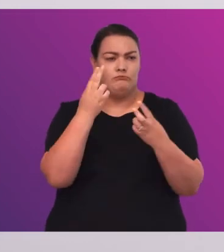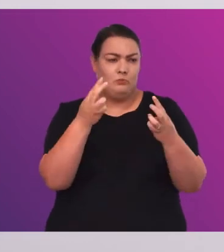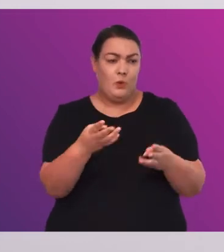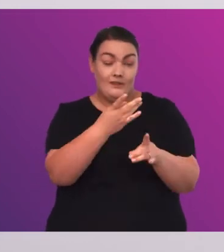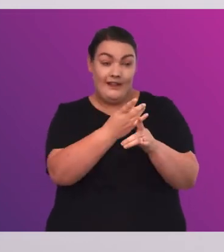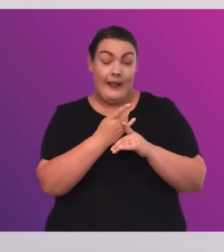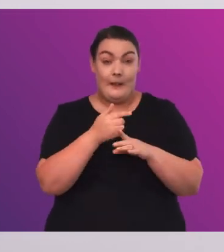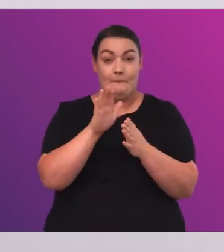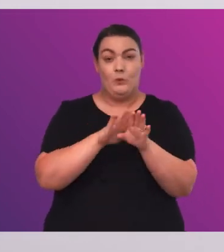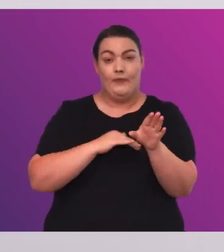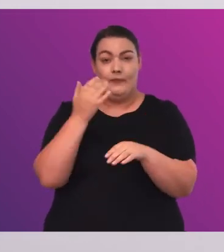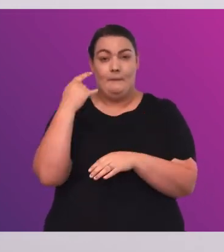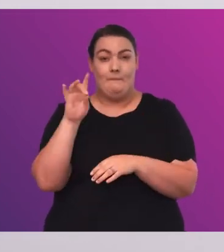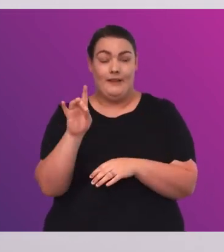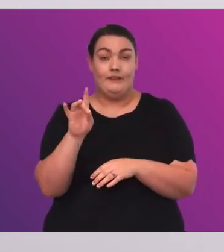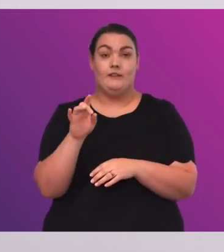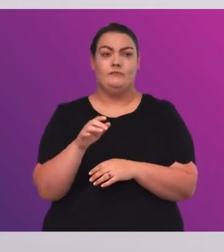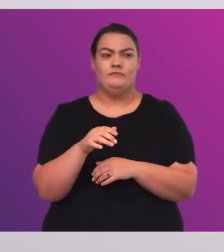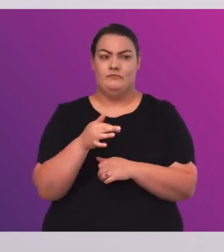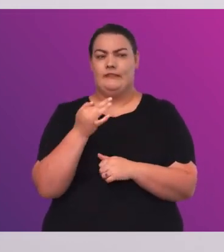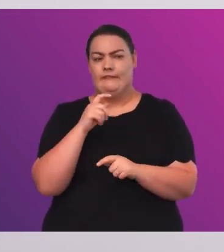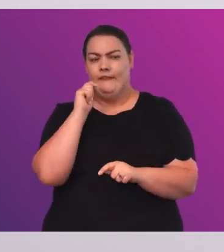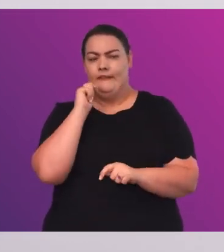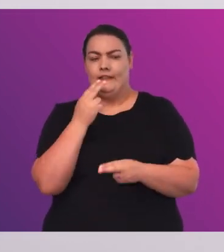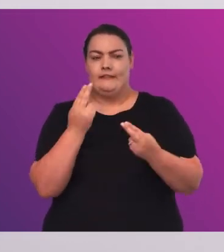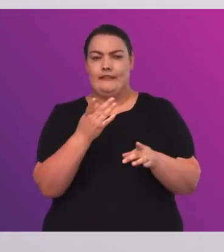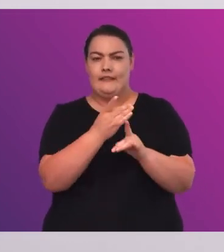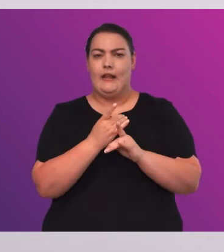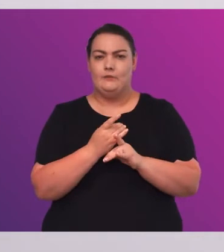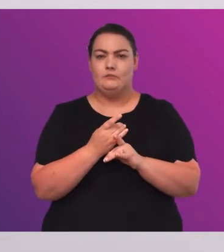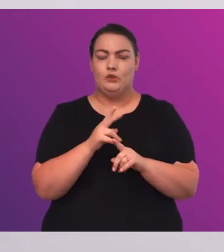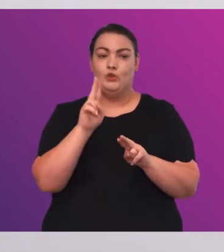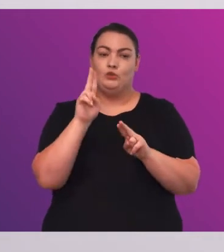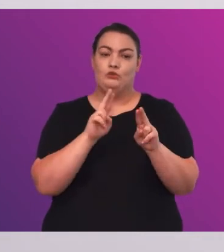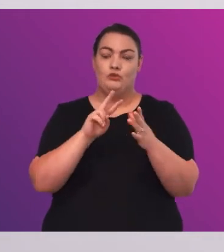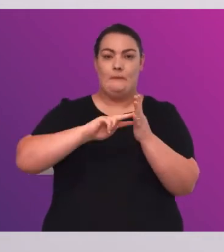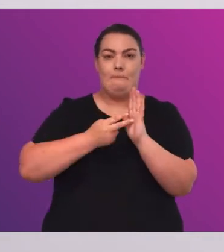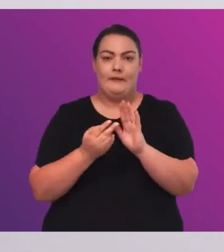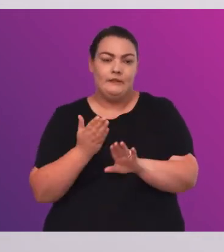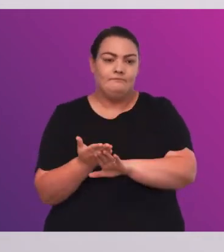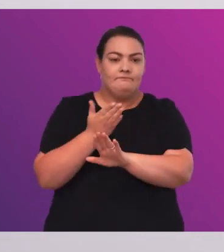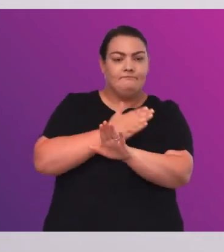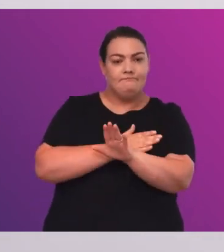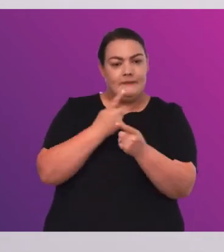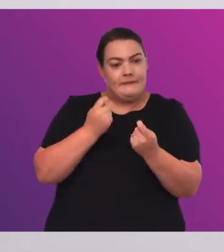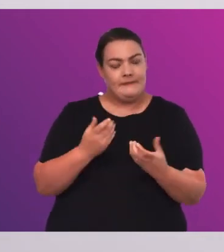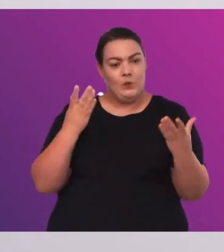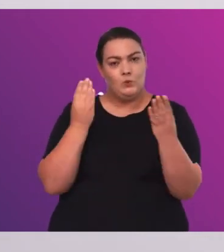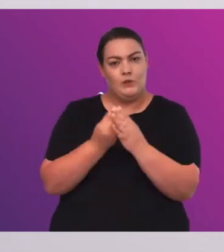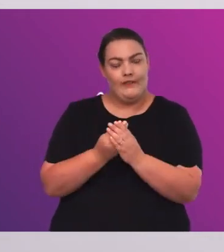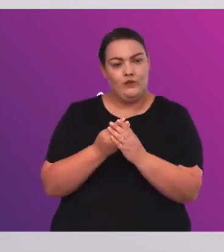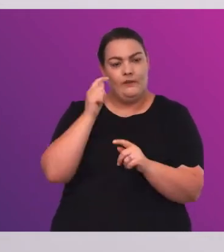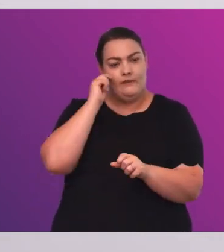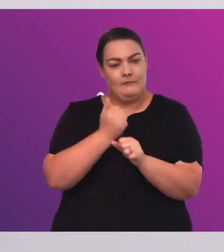banking? If there is, it's a really good idea to sit down with them in advance and decide how much